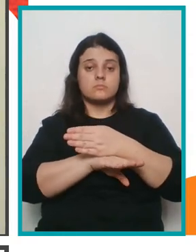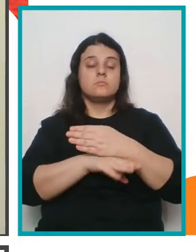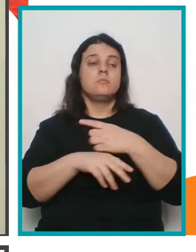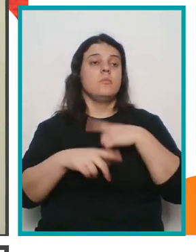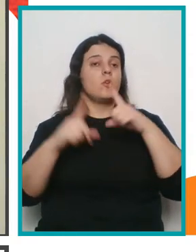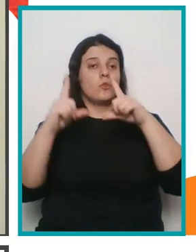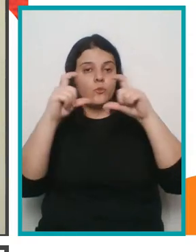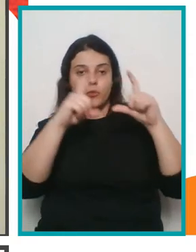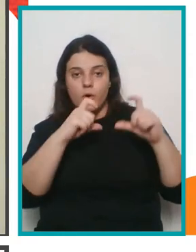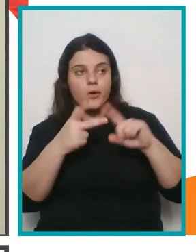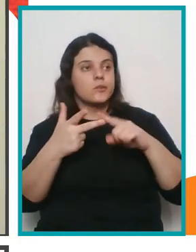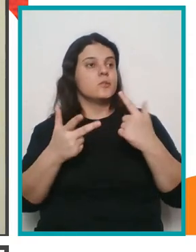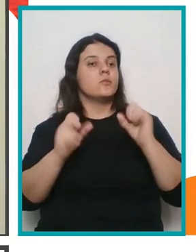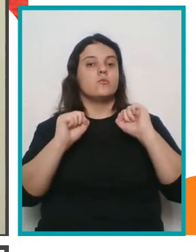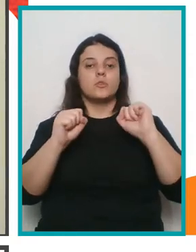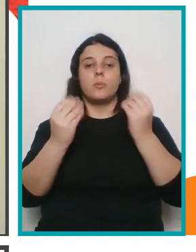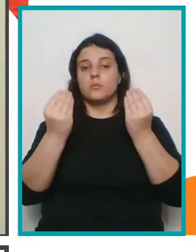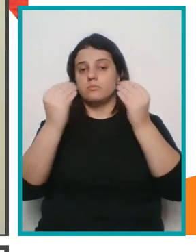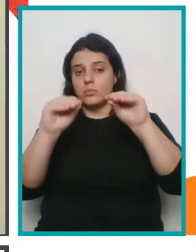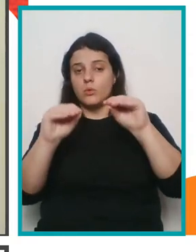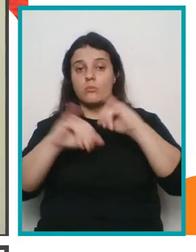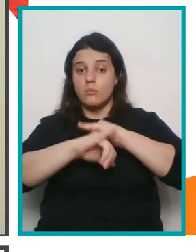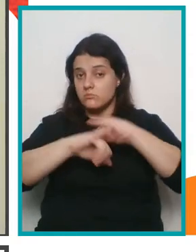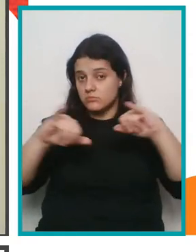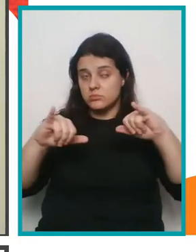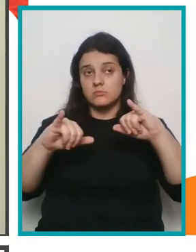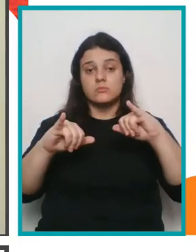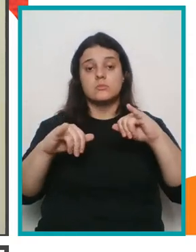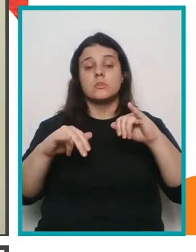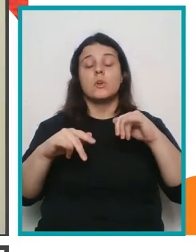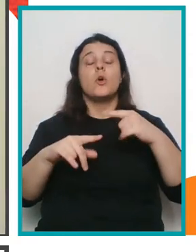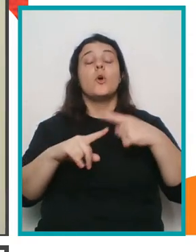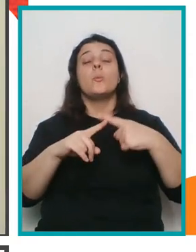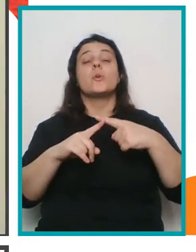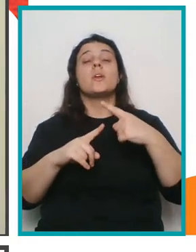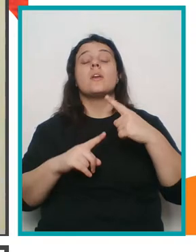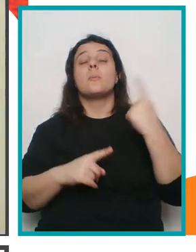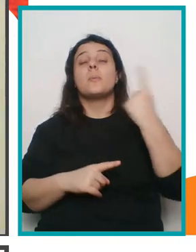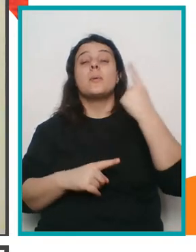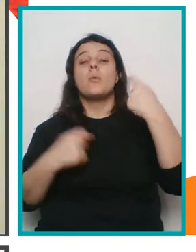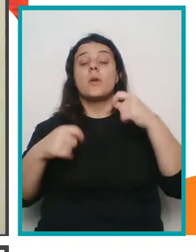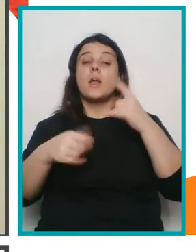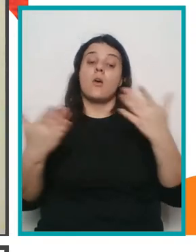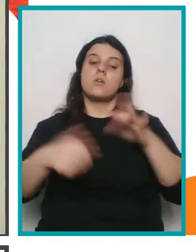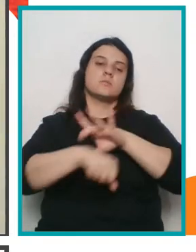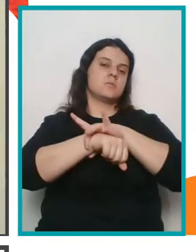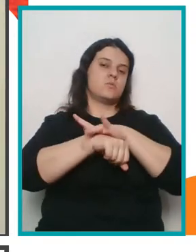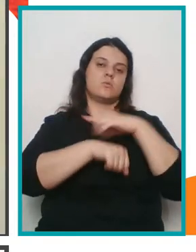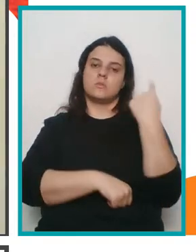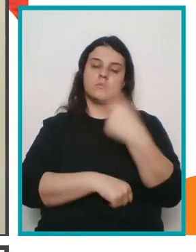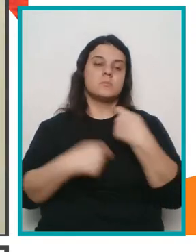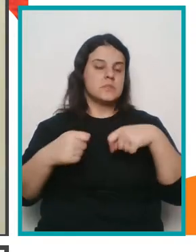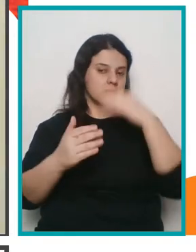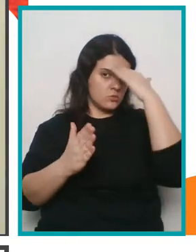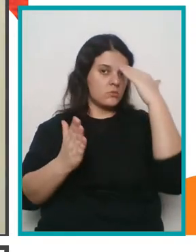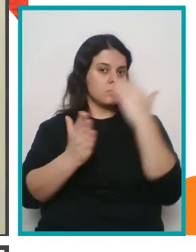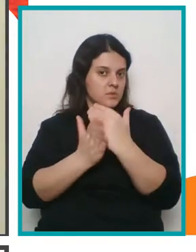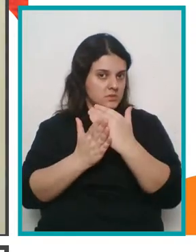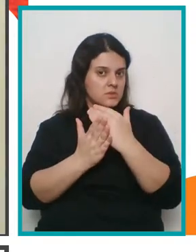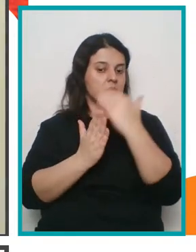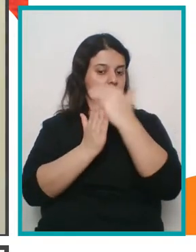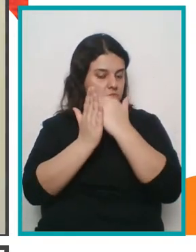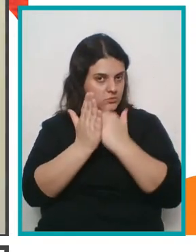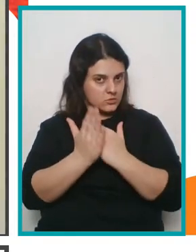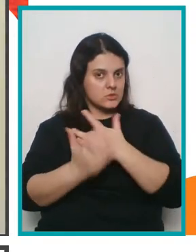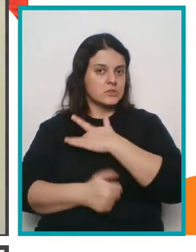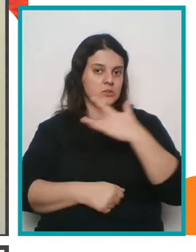while still pushing the climate message. As I said in the beginning, climate change is not quarantined.